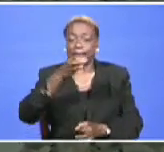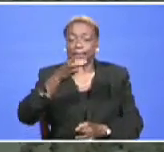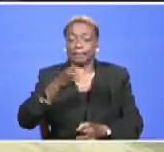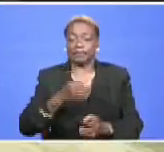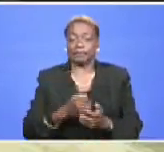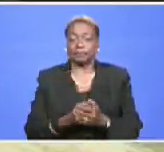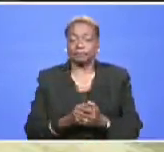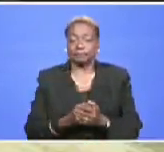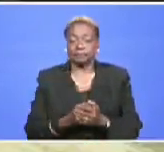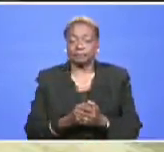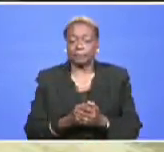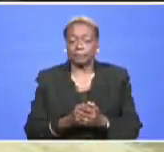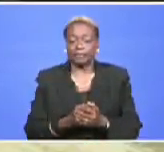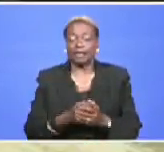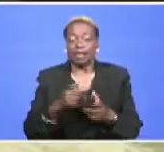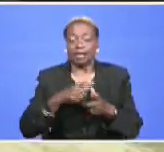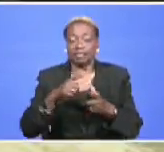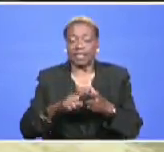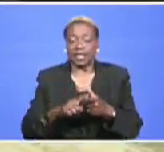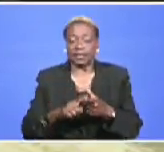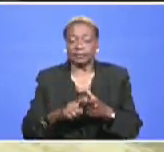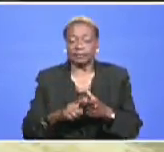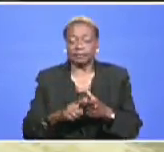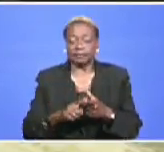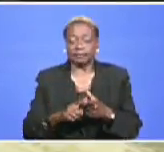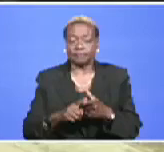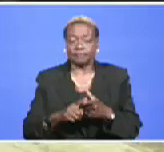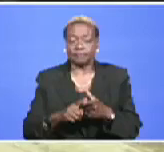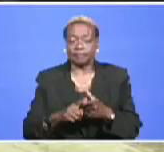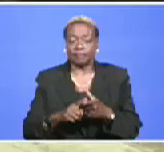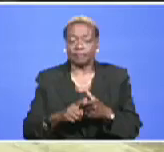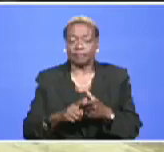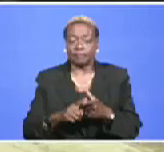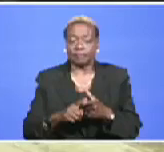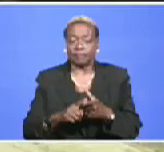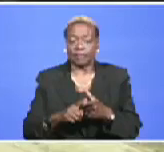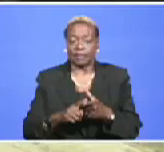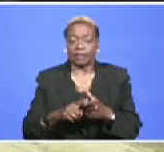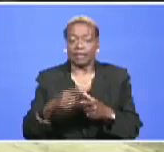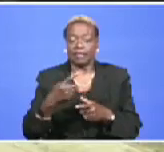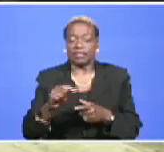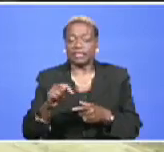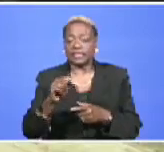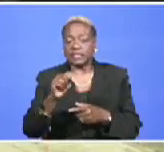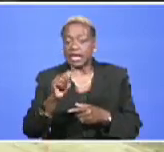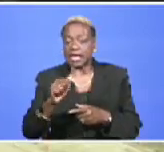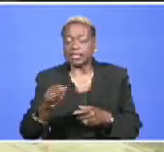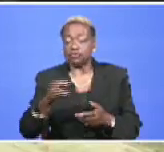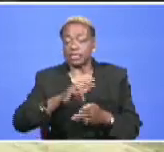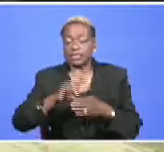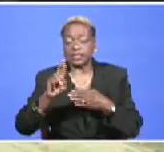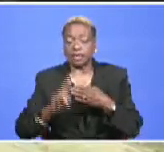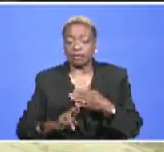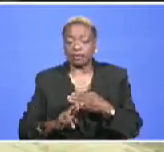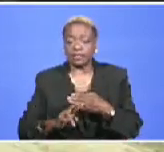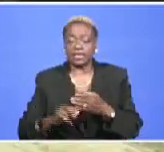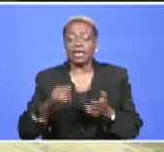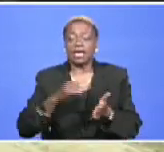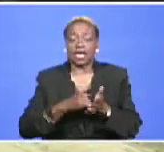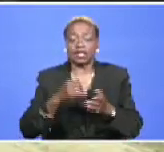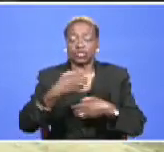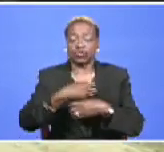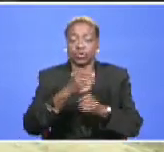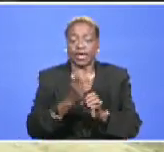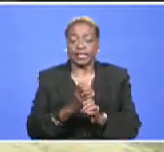24-inch pipes, it will then compromise the compaction and the tar, and as a result, it created